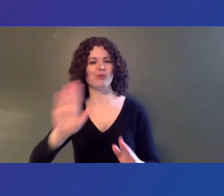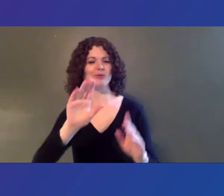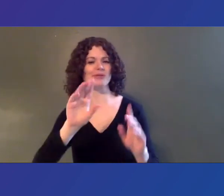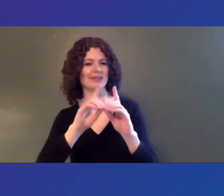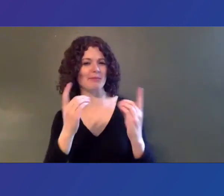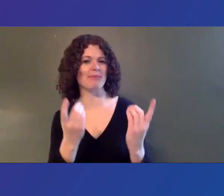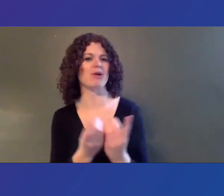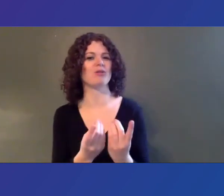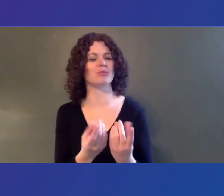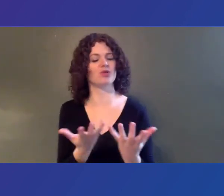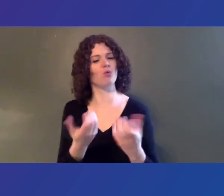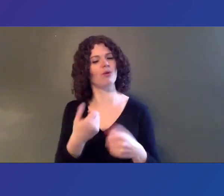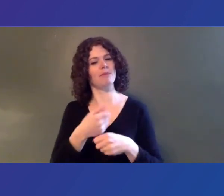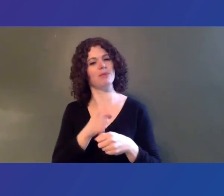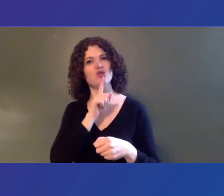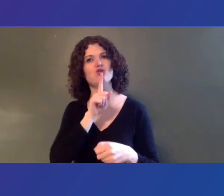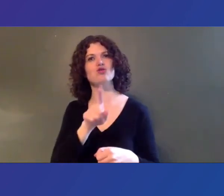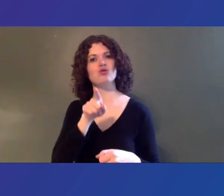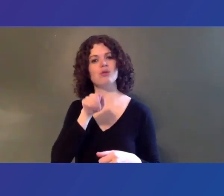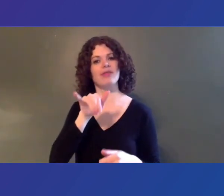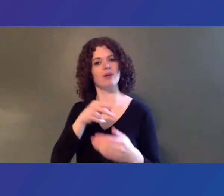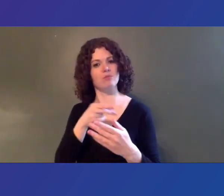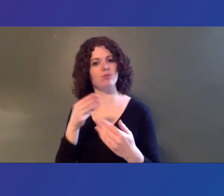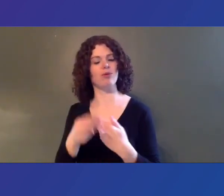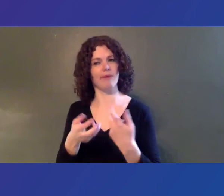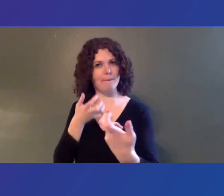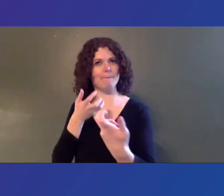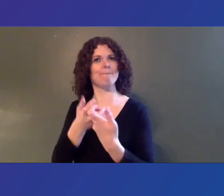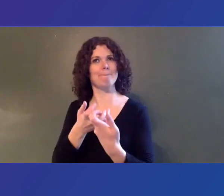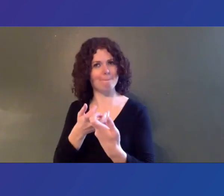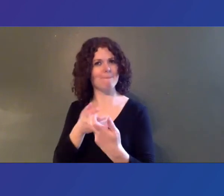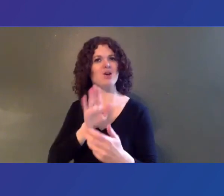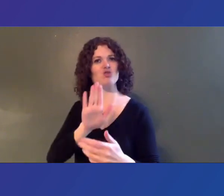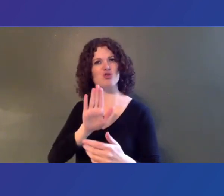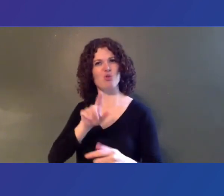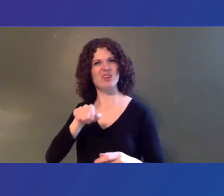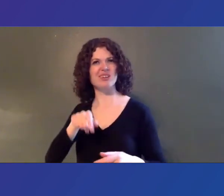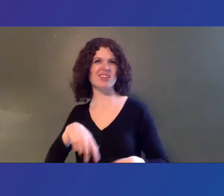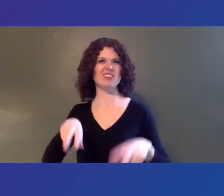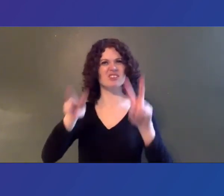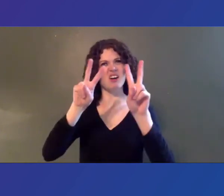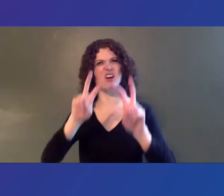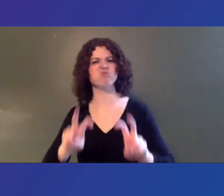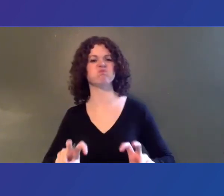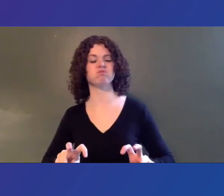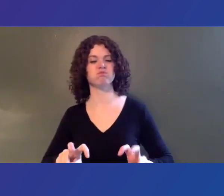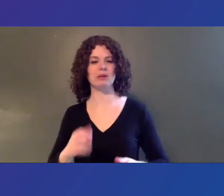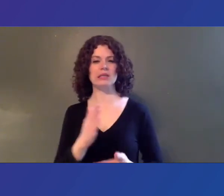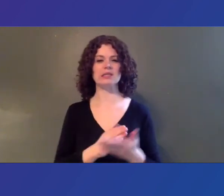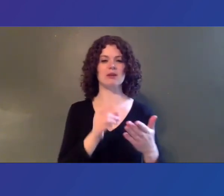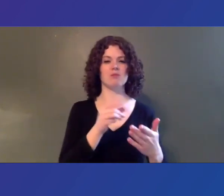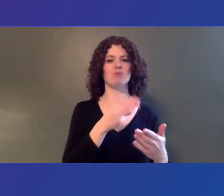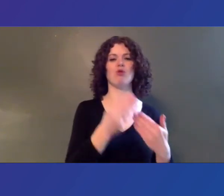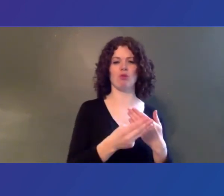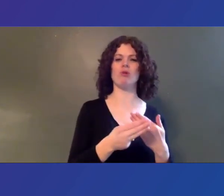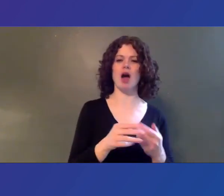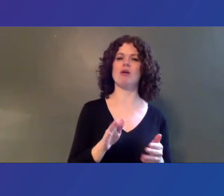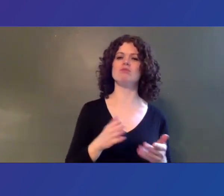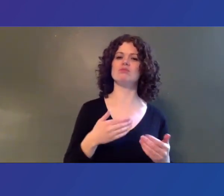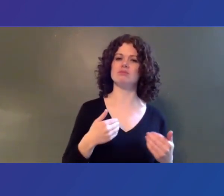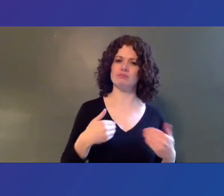interrogate, and that you're going to be in a program that's going to give you the space to do that, because some are more receptive than others. Thank you for